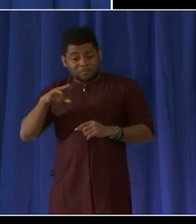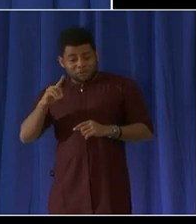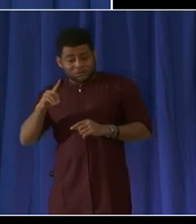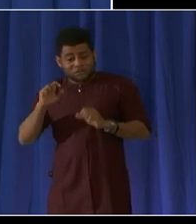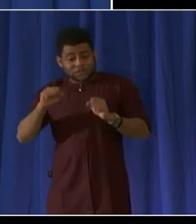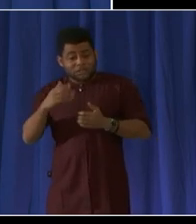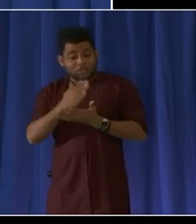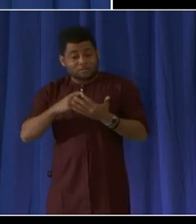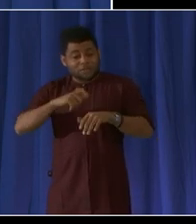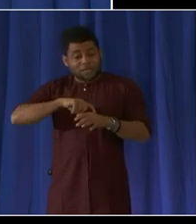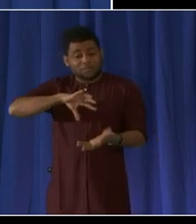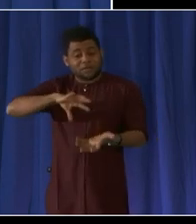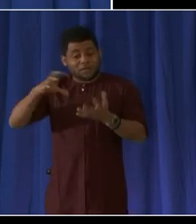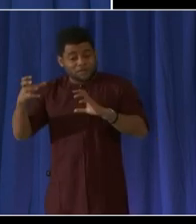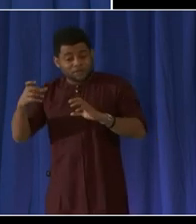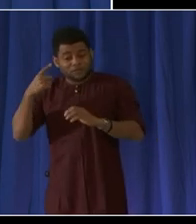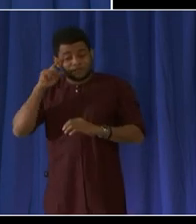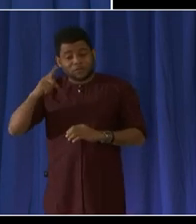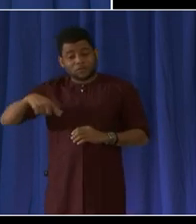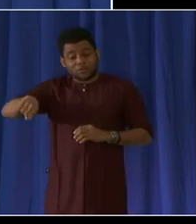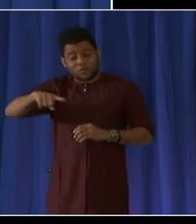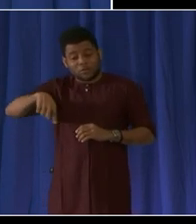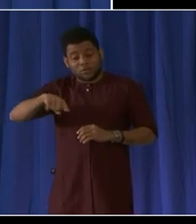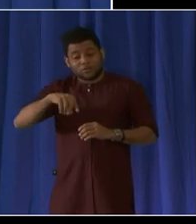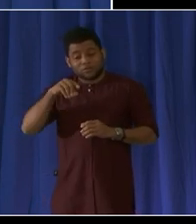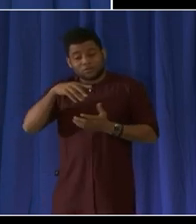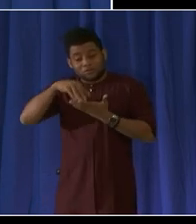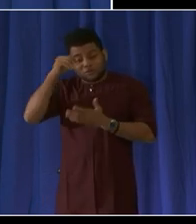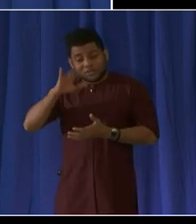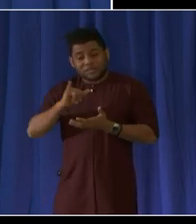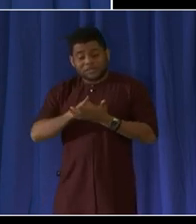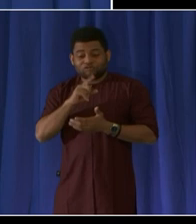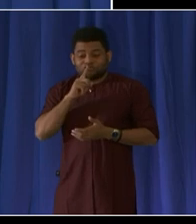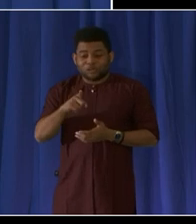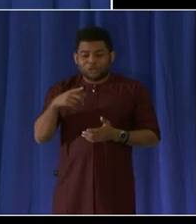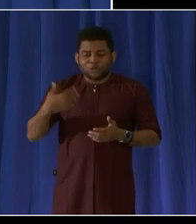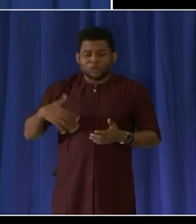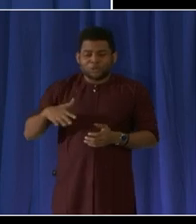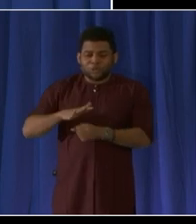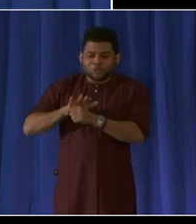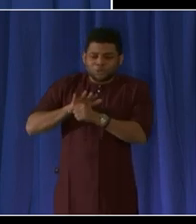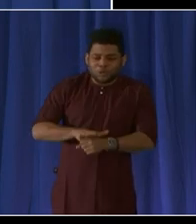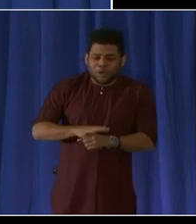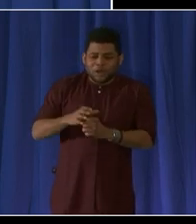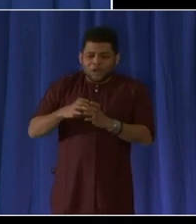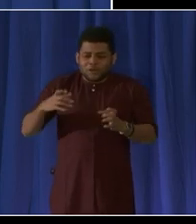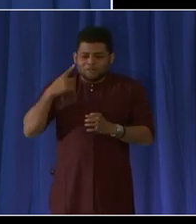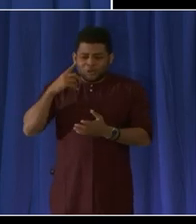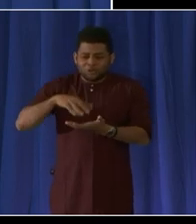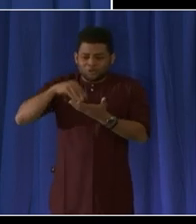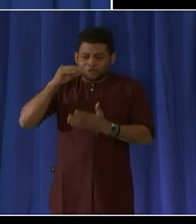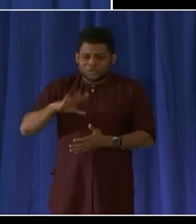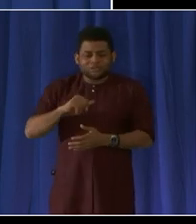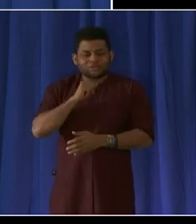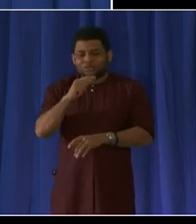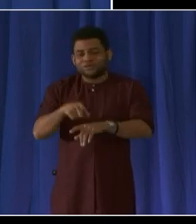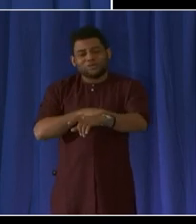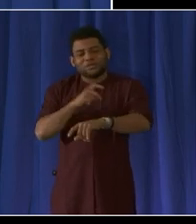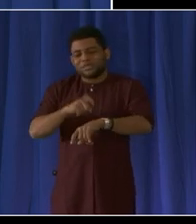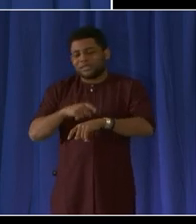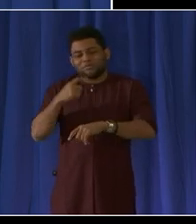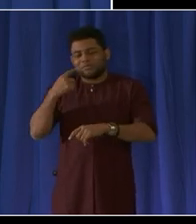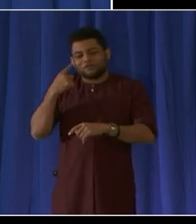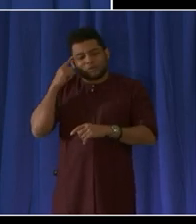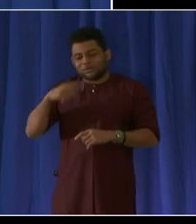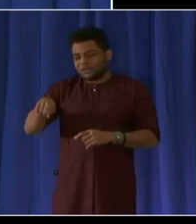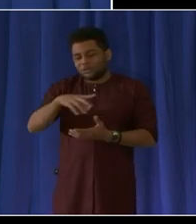be disruptive for students and stifle the learning process, so that is not a long-term offering that we offer to students.